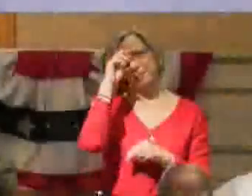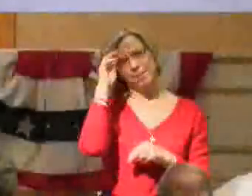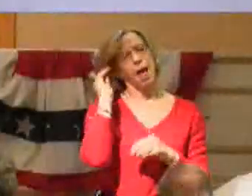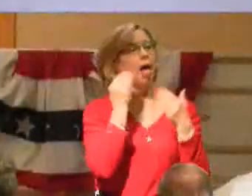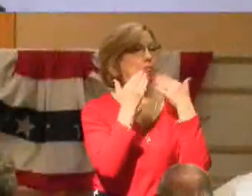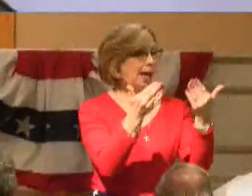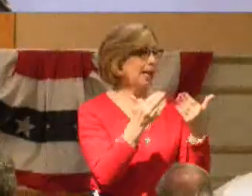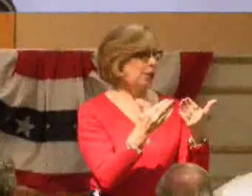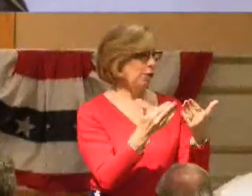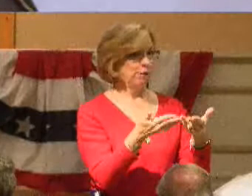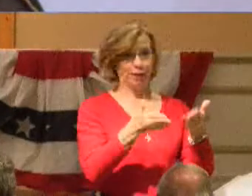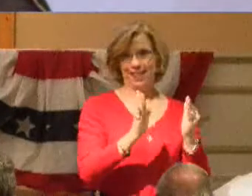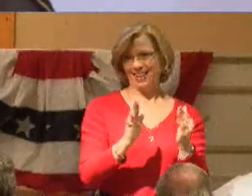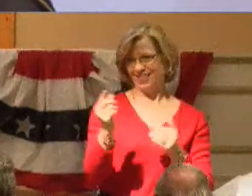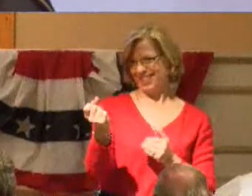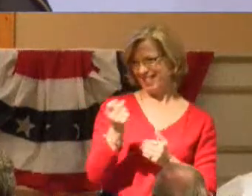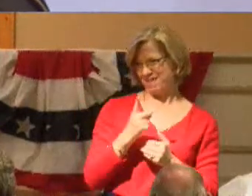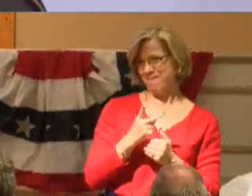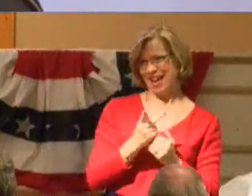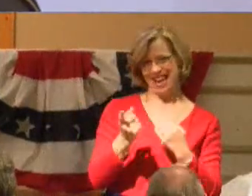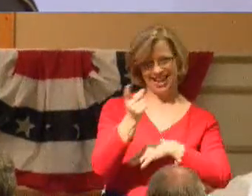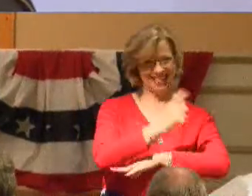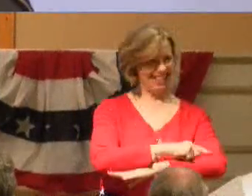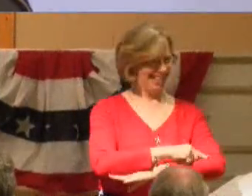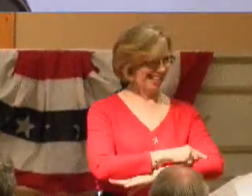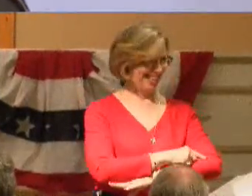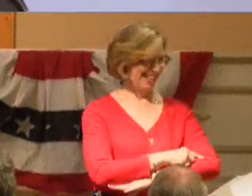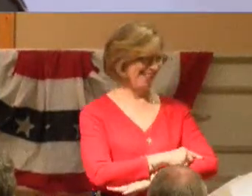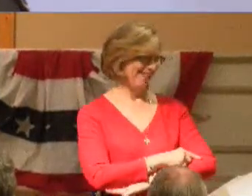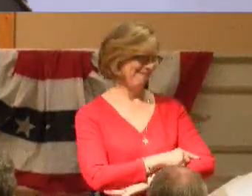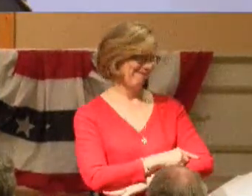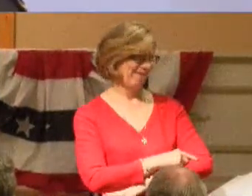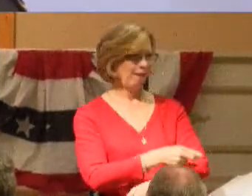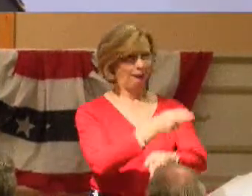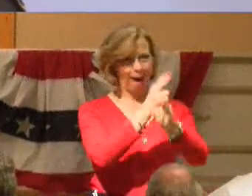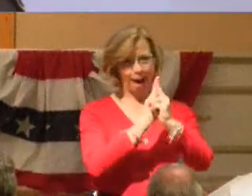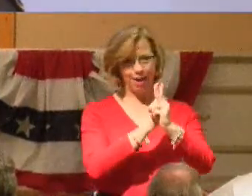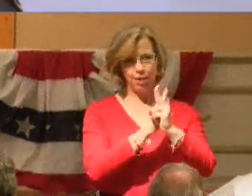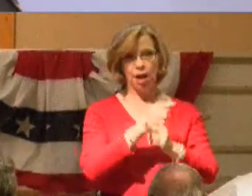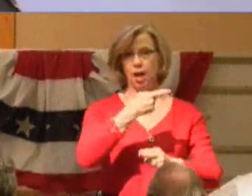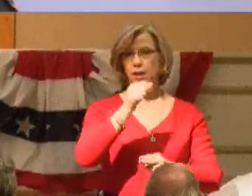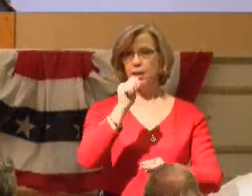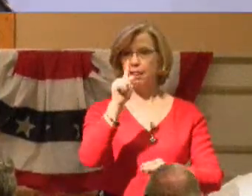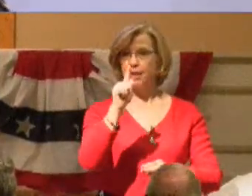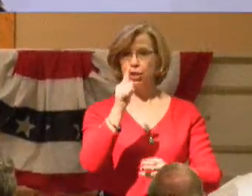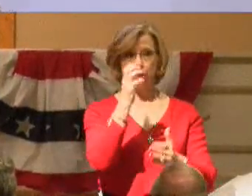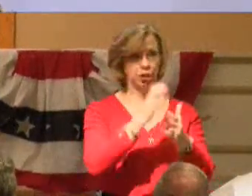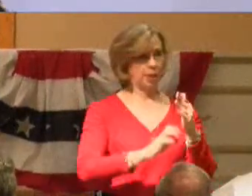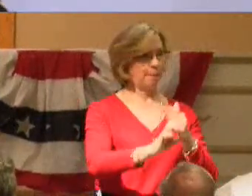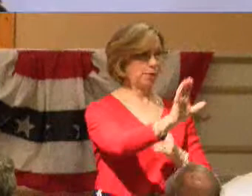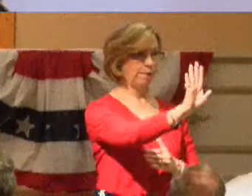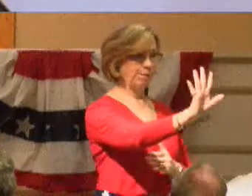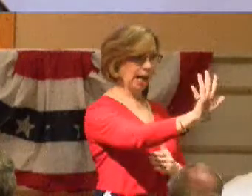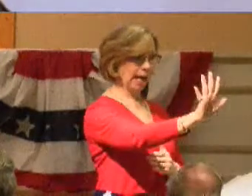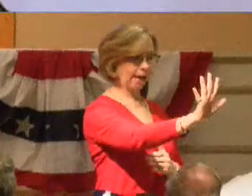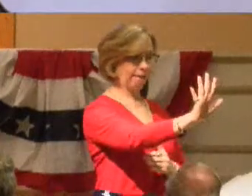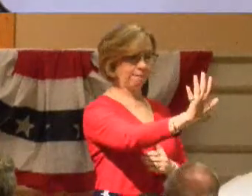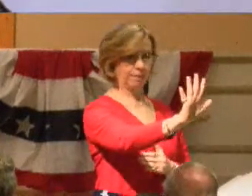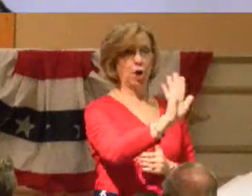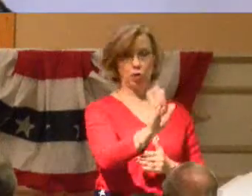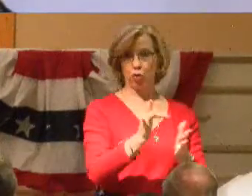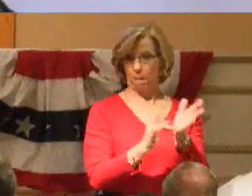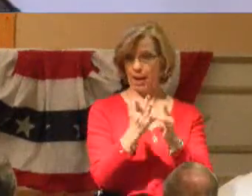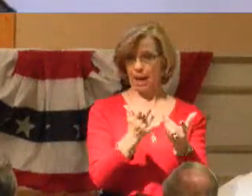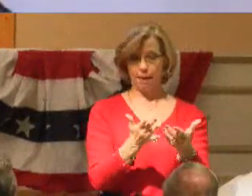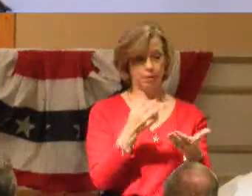Thank you for allowing me to be back here with you again today. It is definitely an honor. Galatians chapter 5, please. If you have your Bibles,